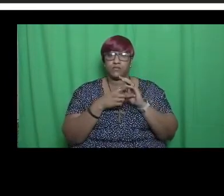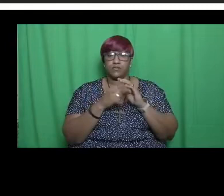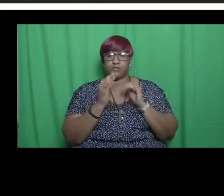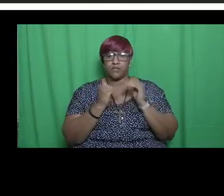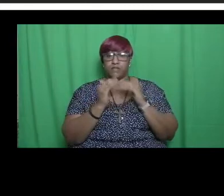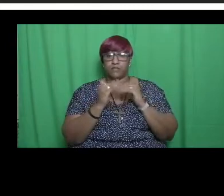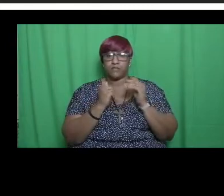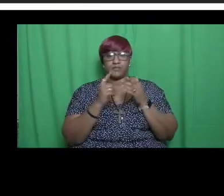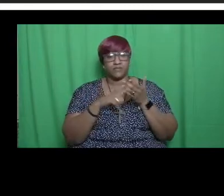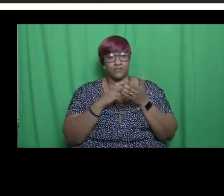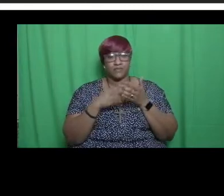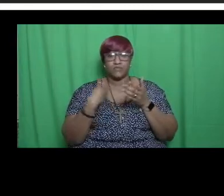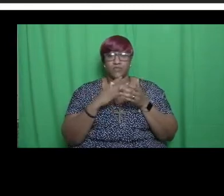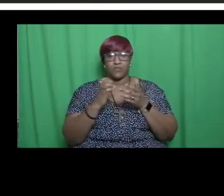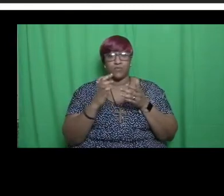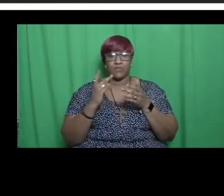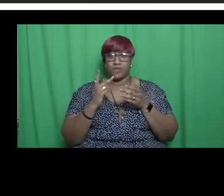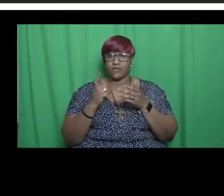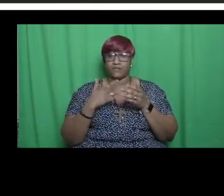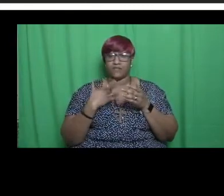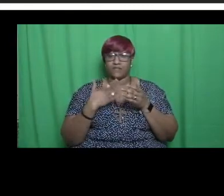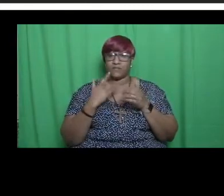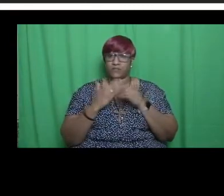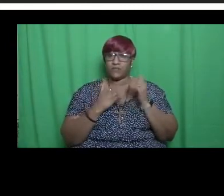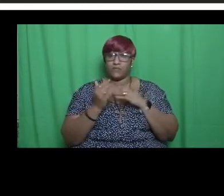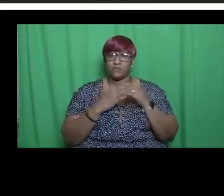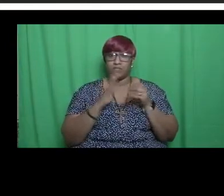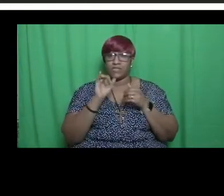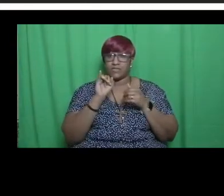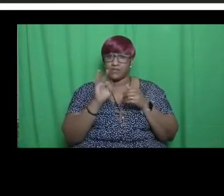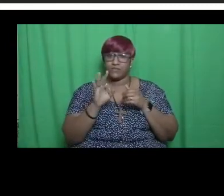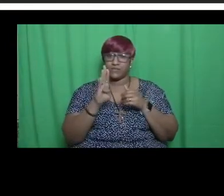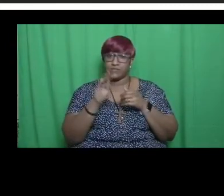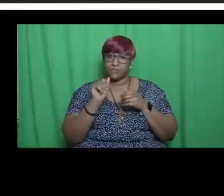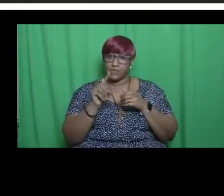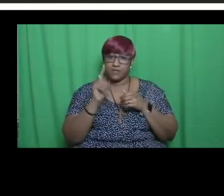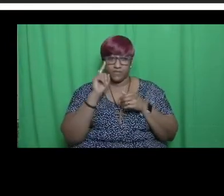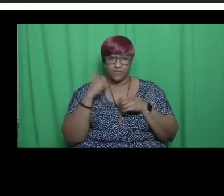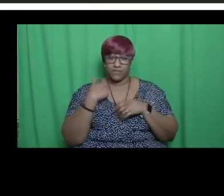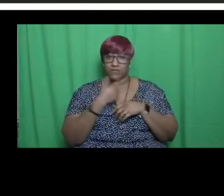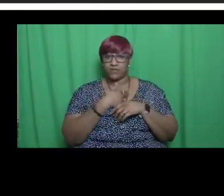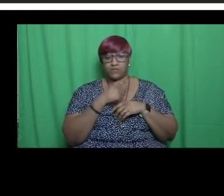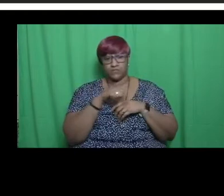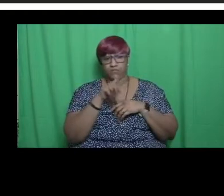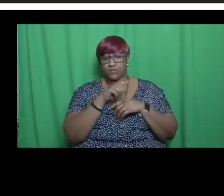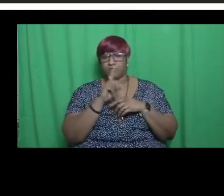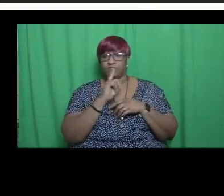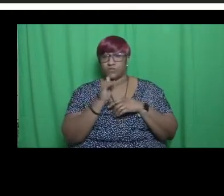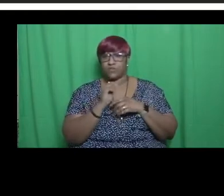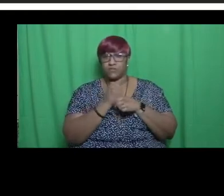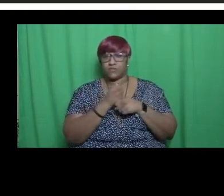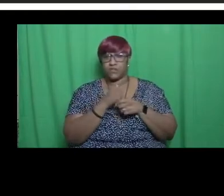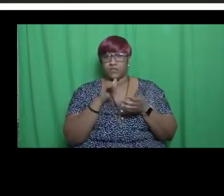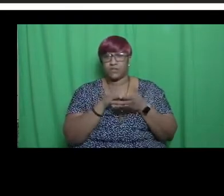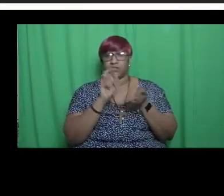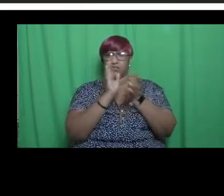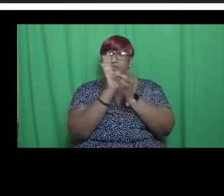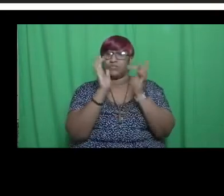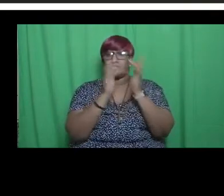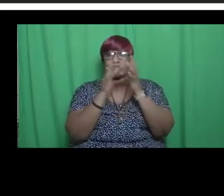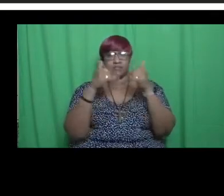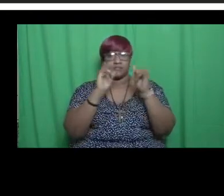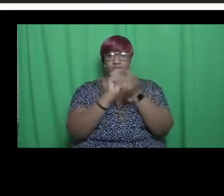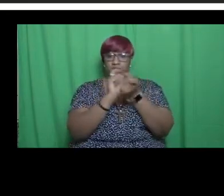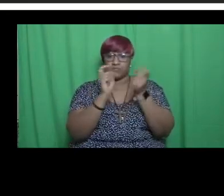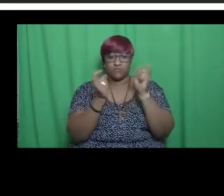sometimes we go back to what's comfortable, even when it's bad for us. So they actually made it there. But Jesus changed the